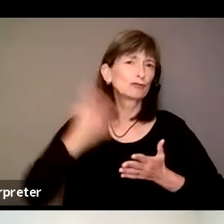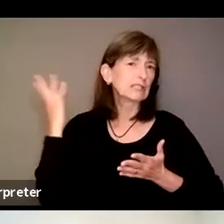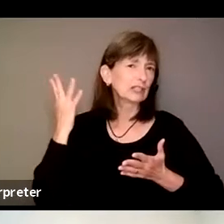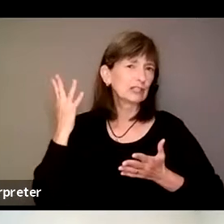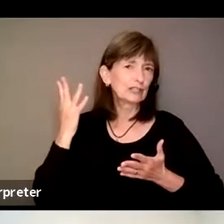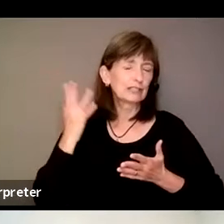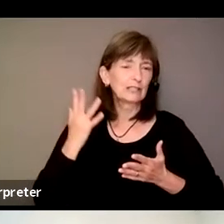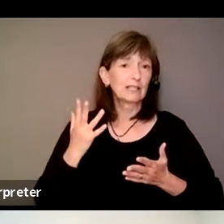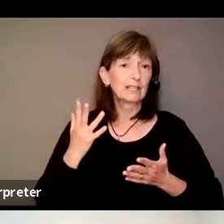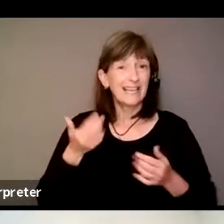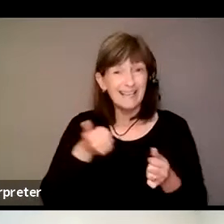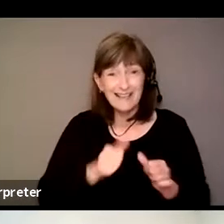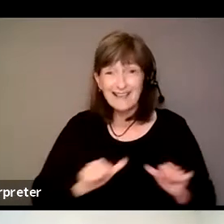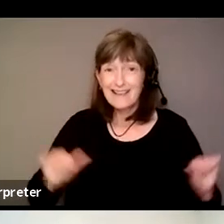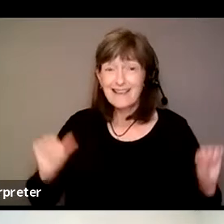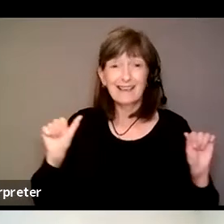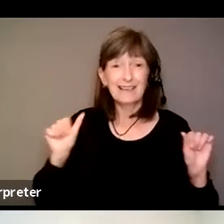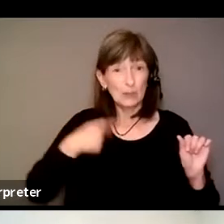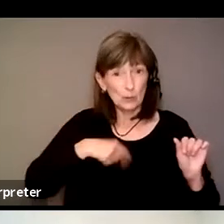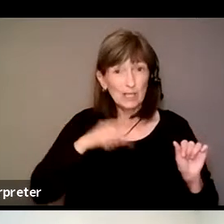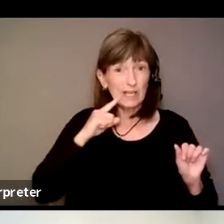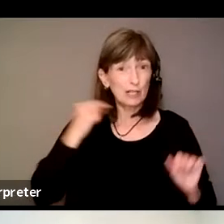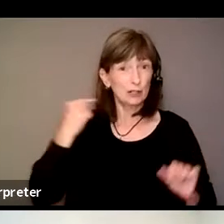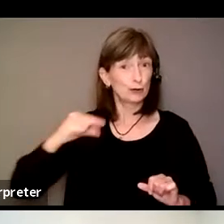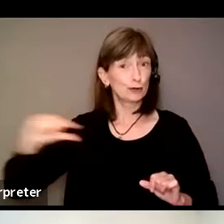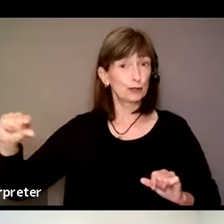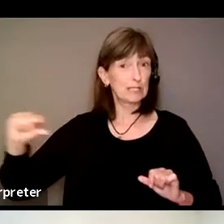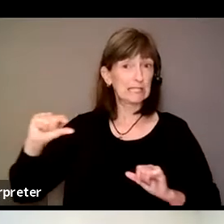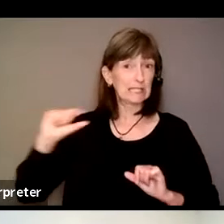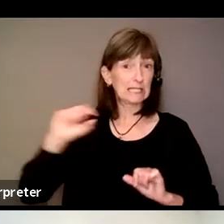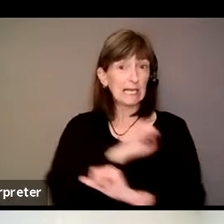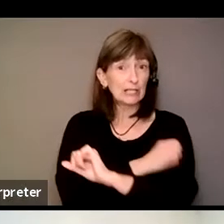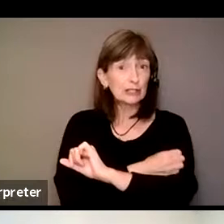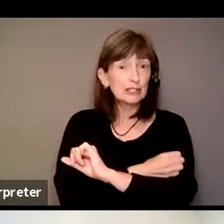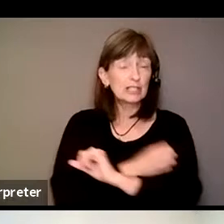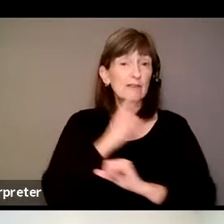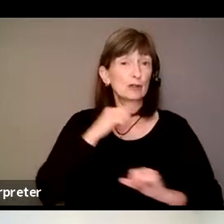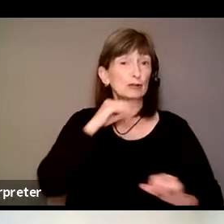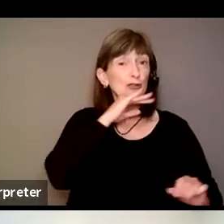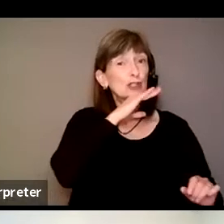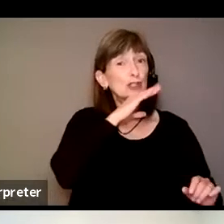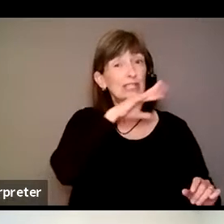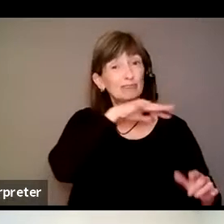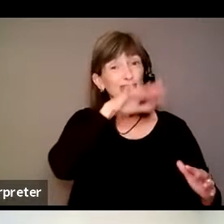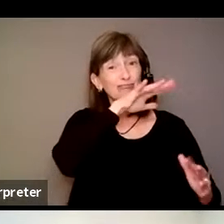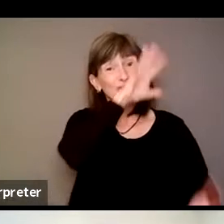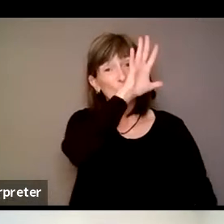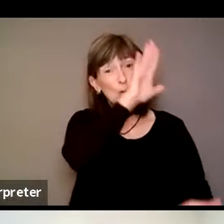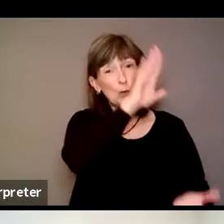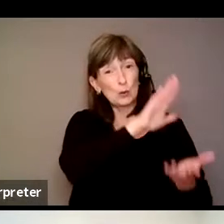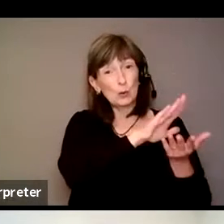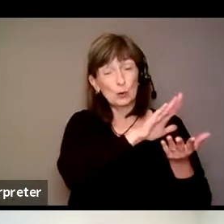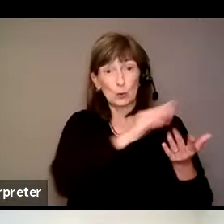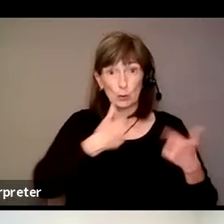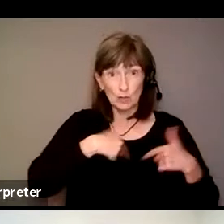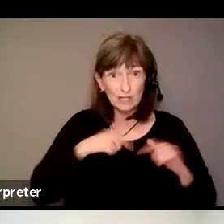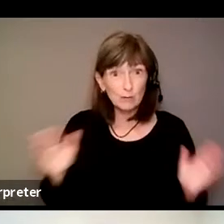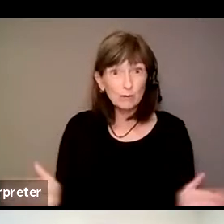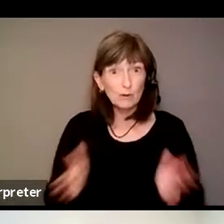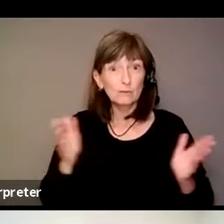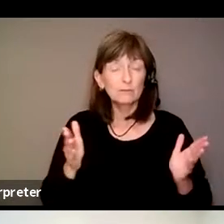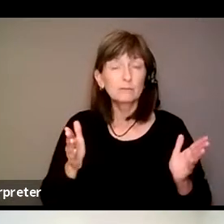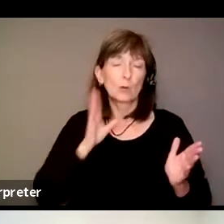promote innovation around green and reducing greenhouse gas emissions is critical to the success and the growth